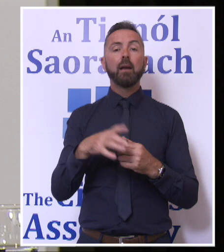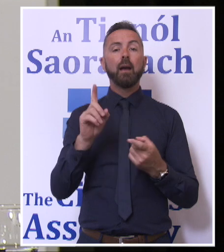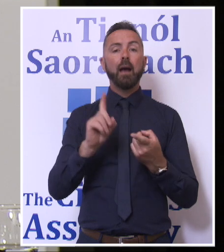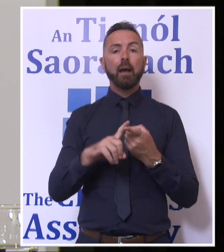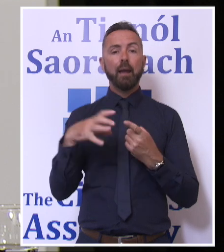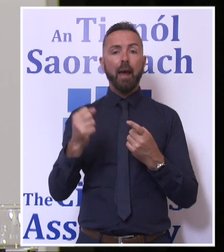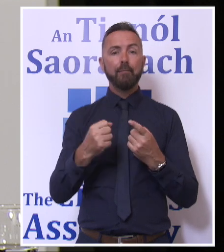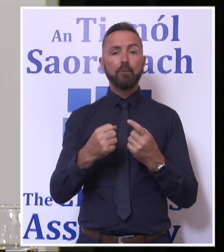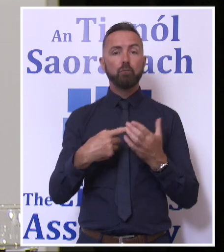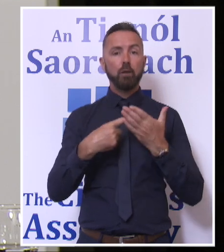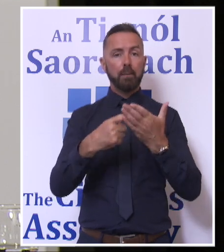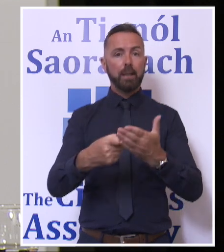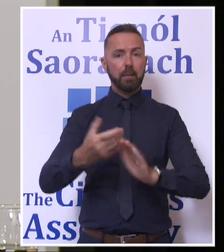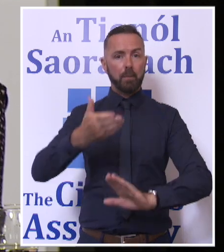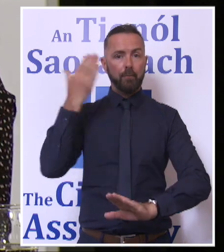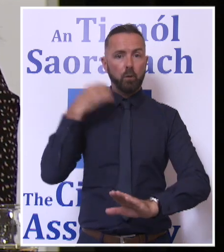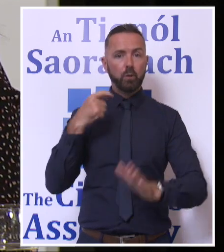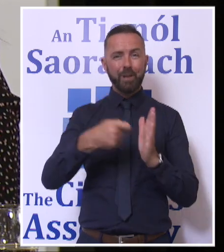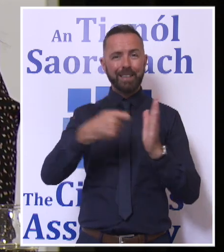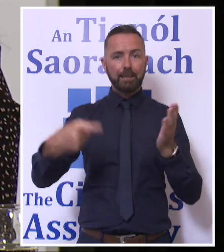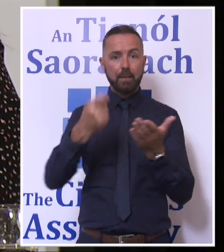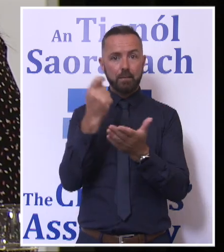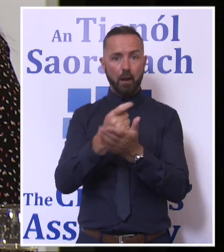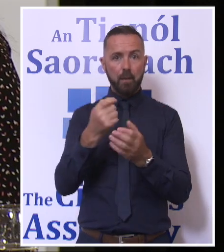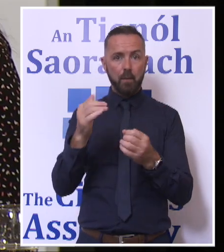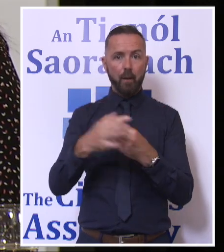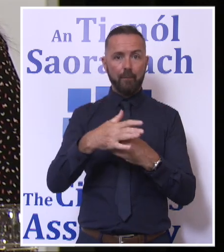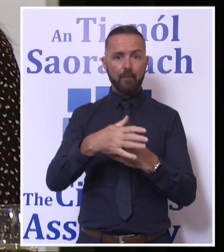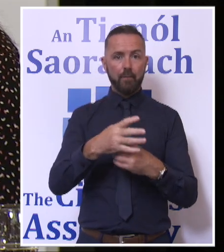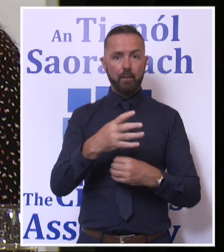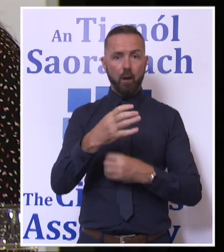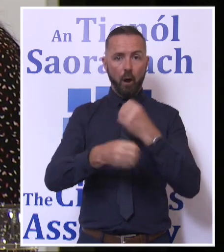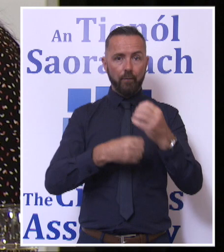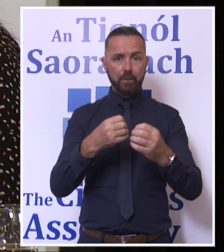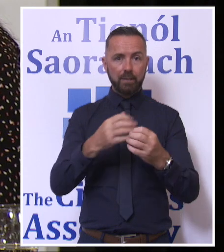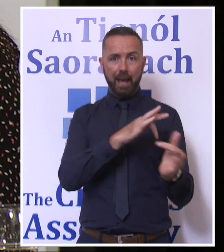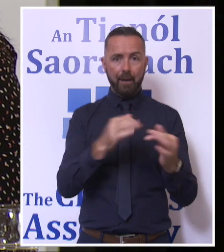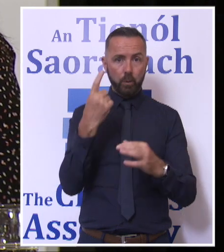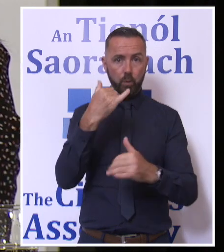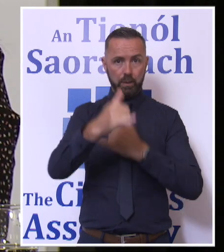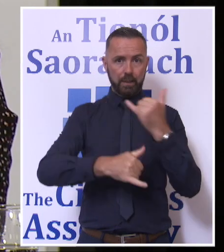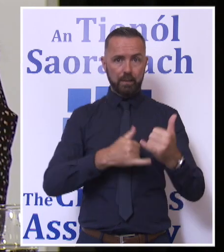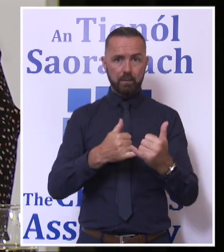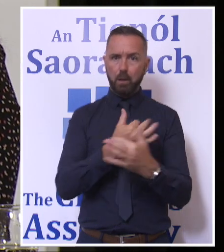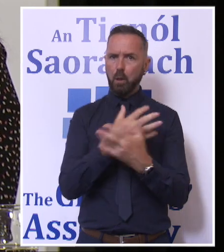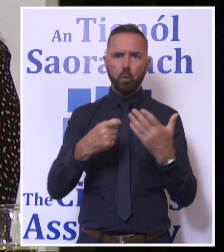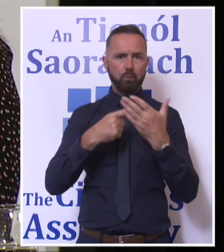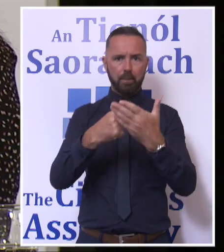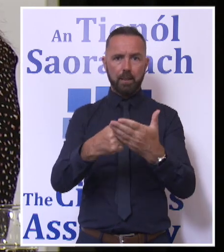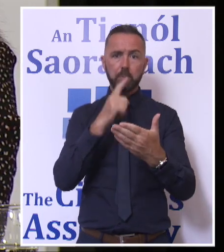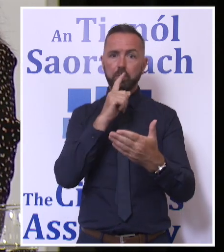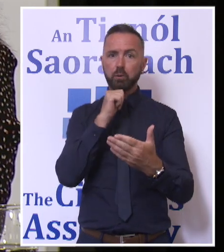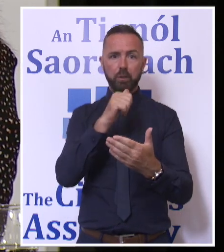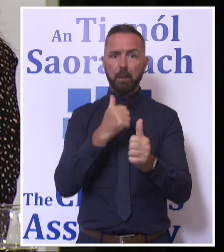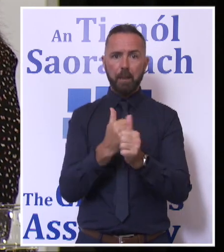the past to extend the term of office of mayor past 1 year. Plenty of recommendations in the past, but none of those have